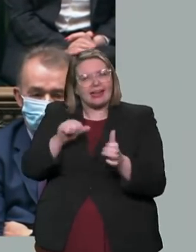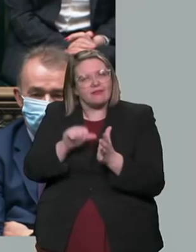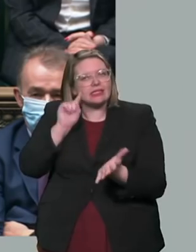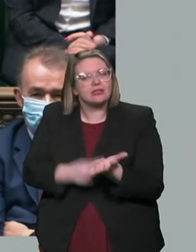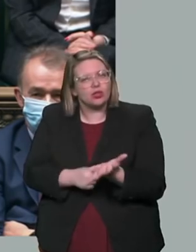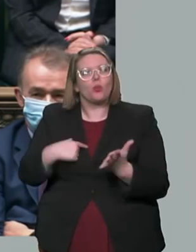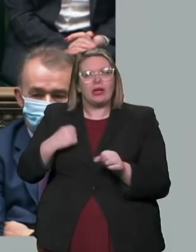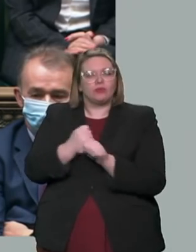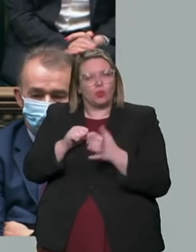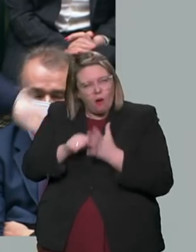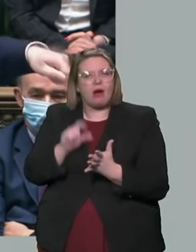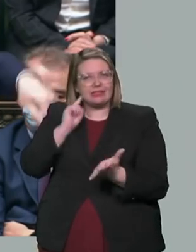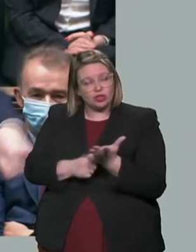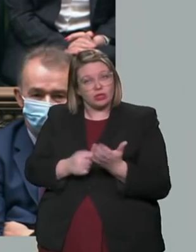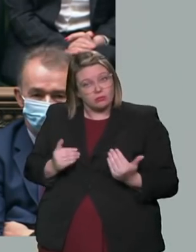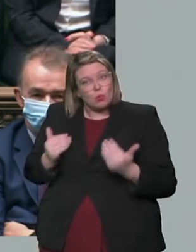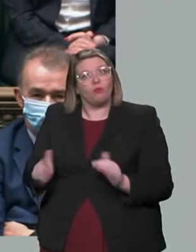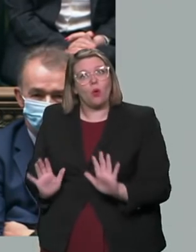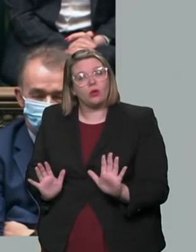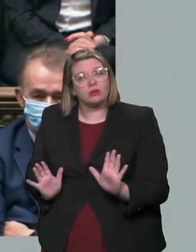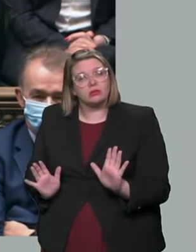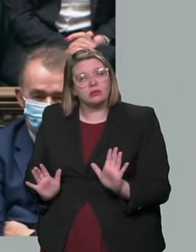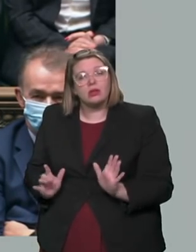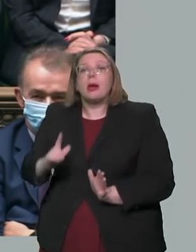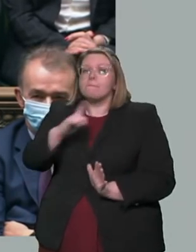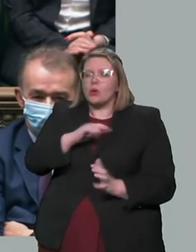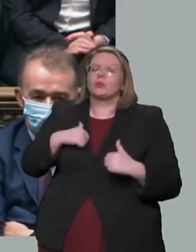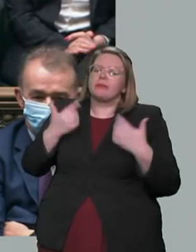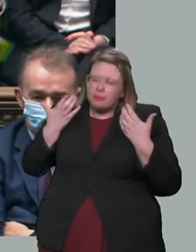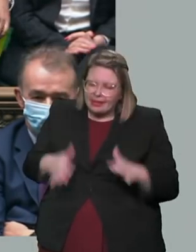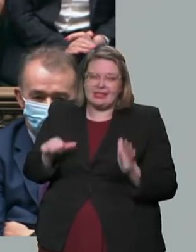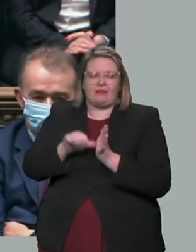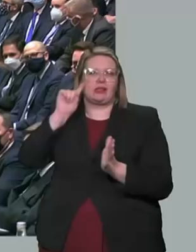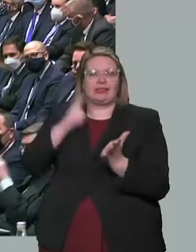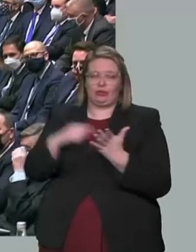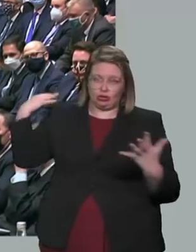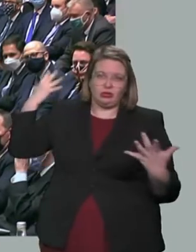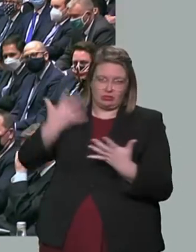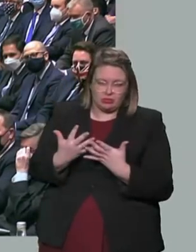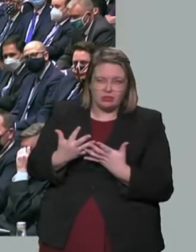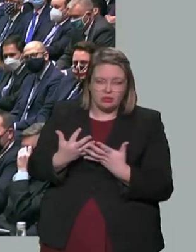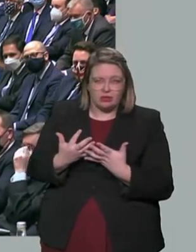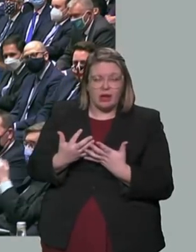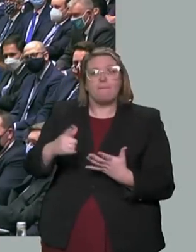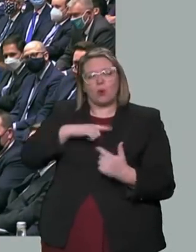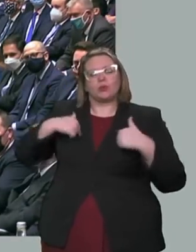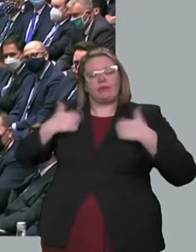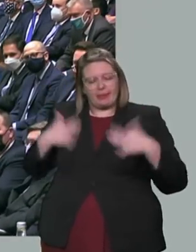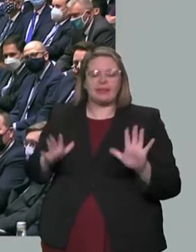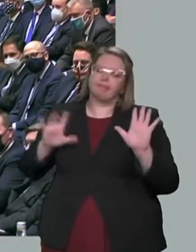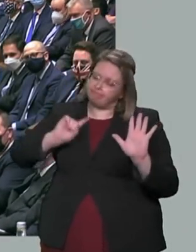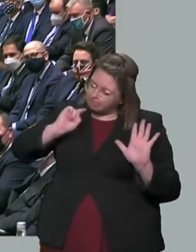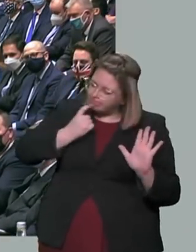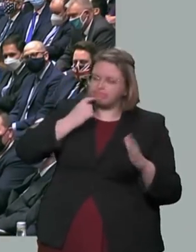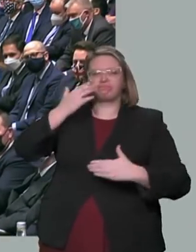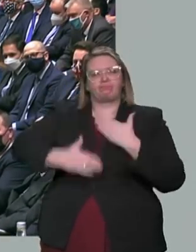this country needs for the long term. And it's because we've taken those tough decisions, Mr. Speaker, because we've taken the